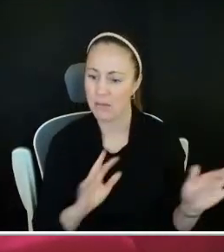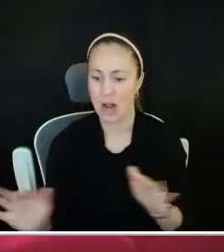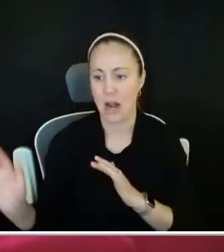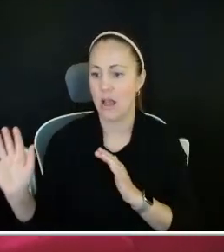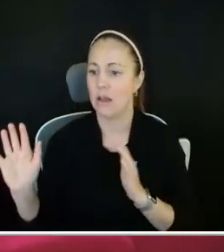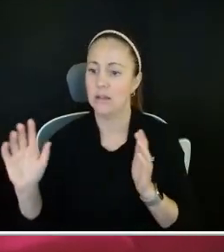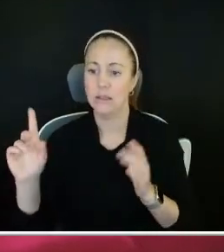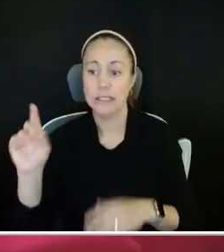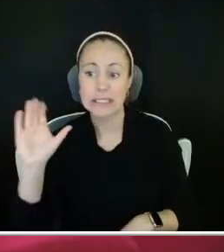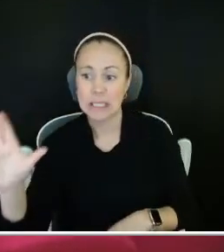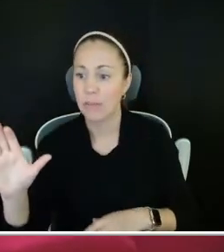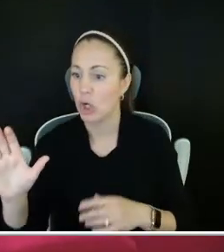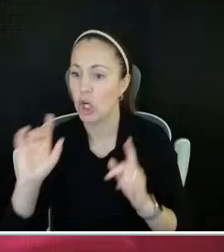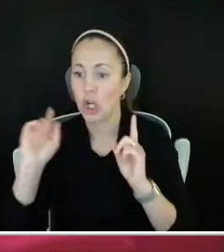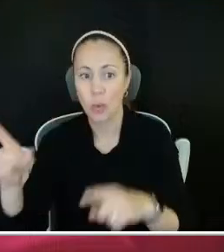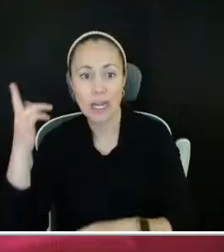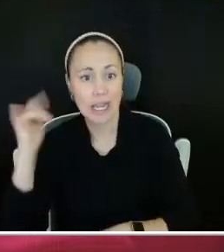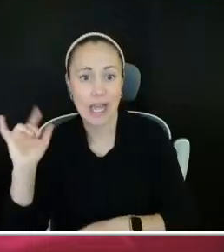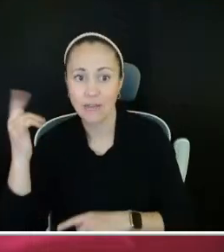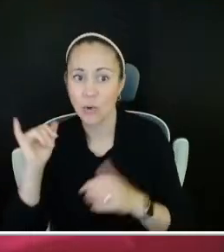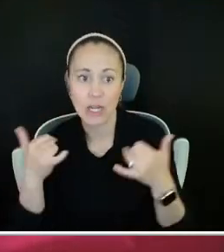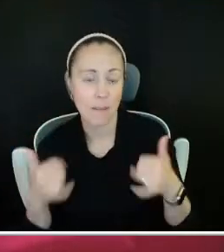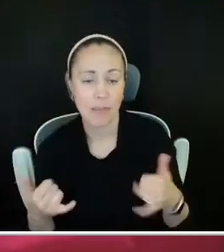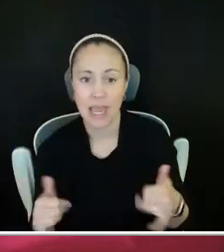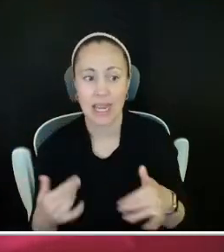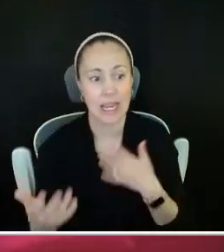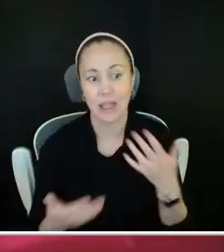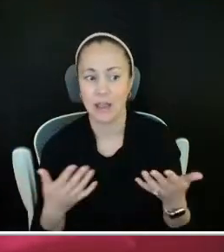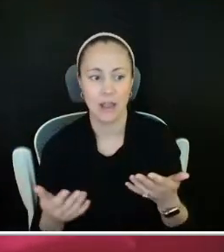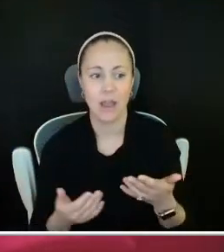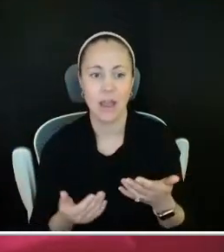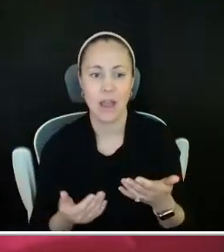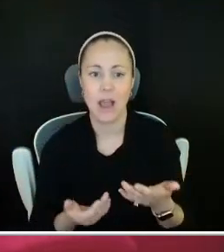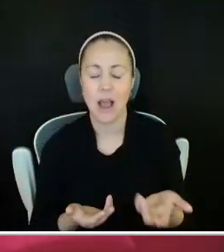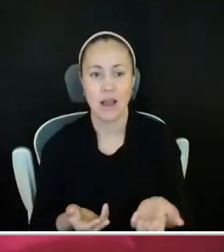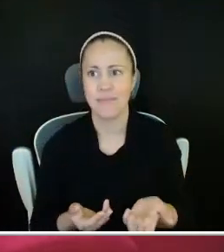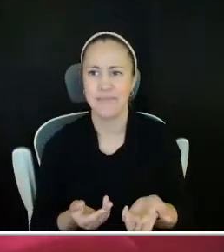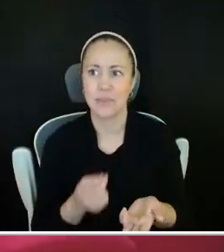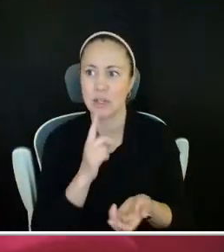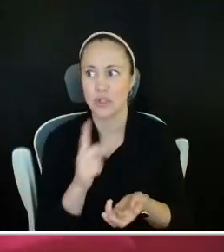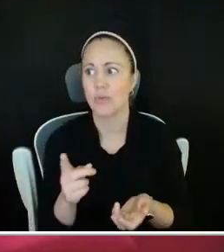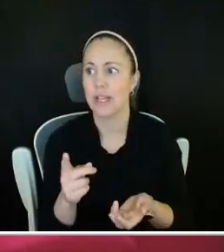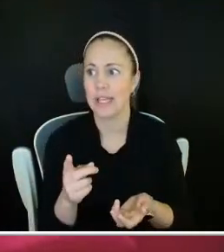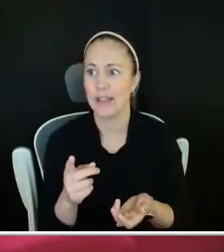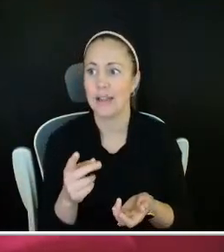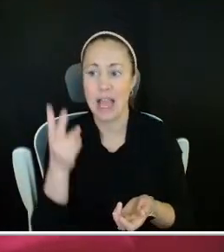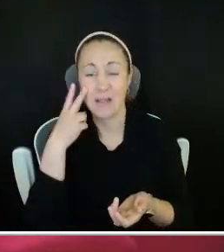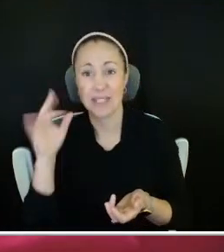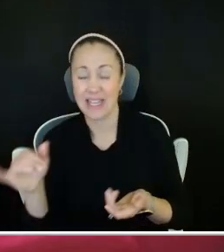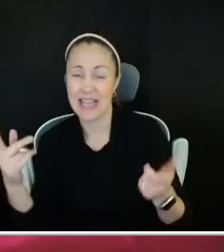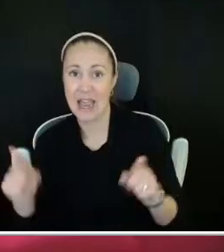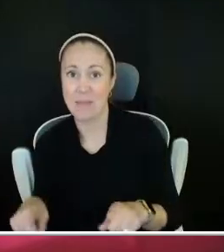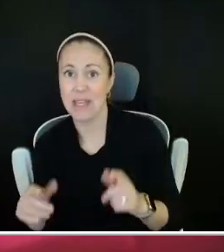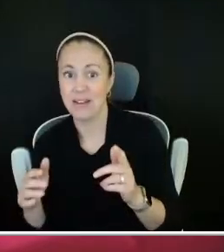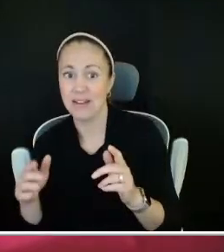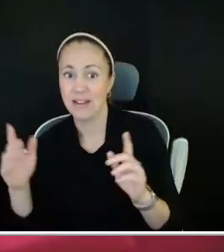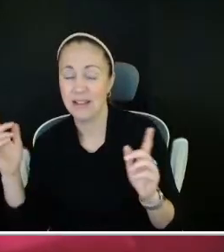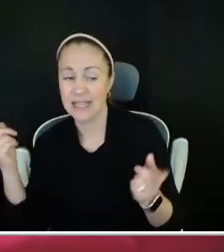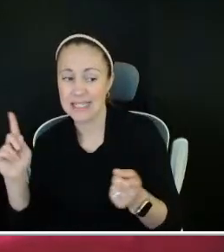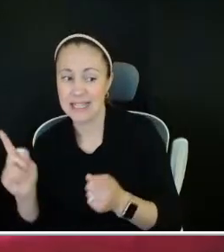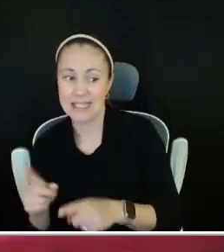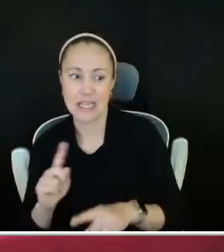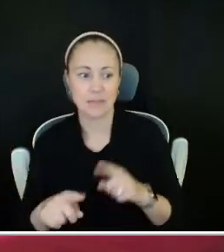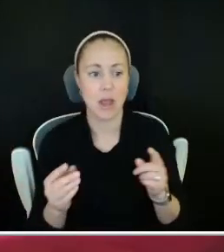December going to California and playing. So it is less and less. but I'm seeing more and more injuries,